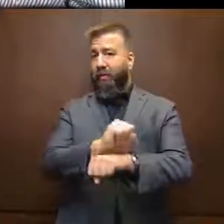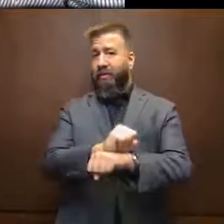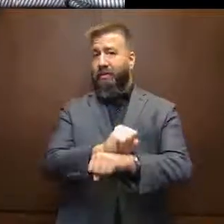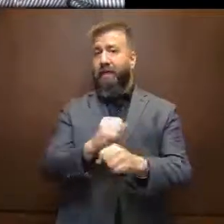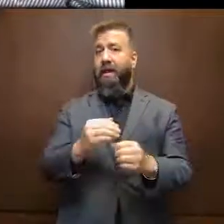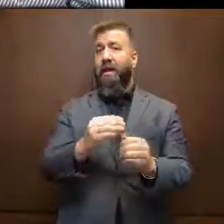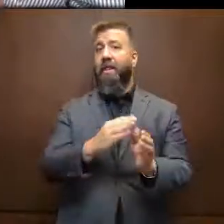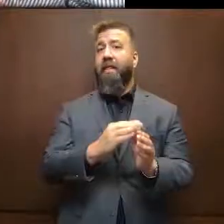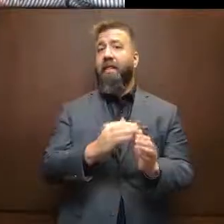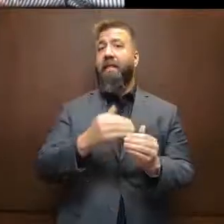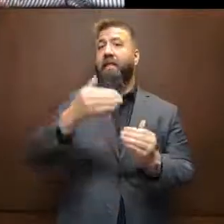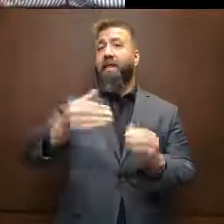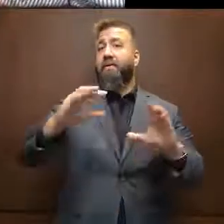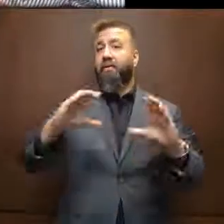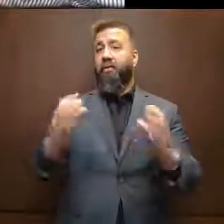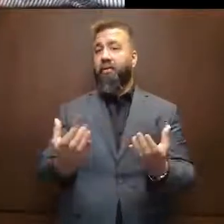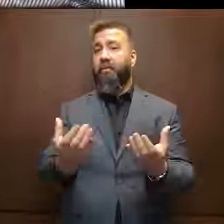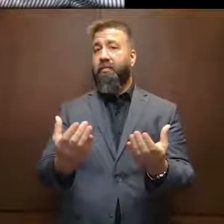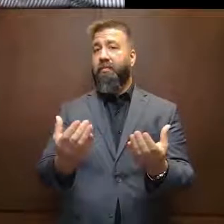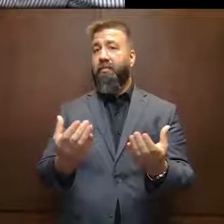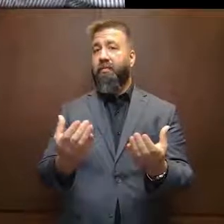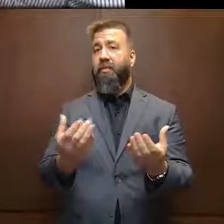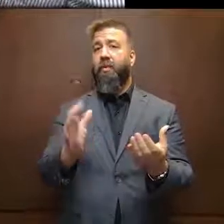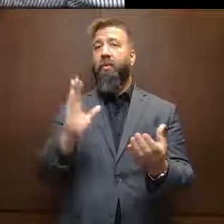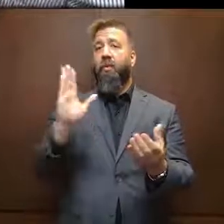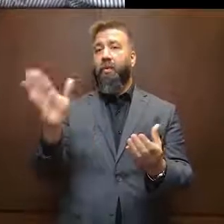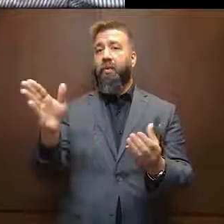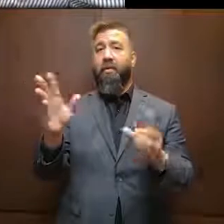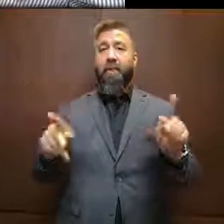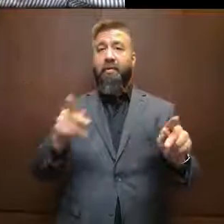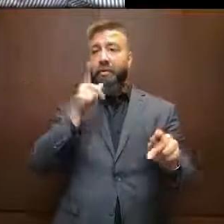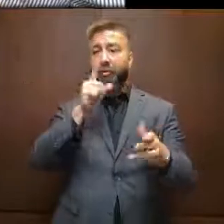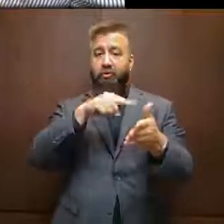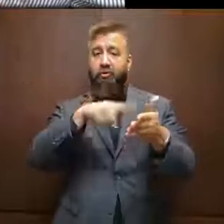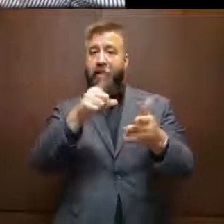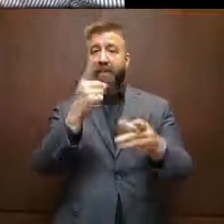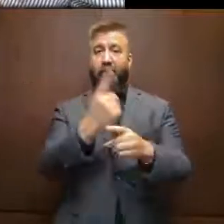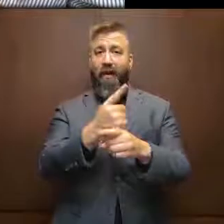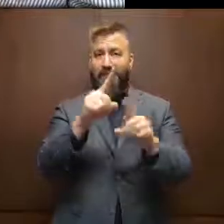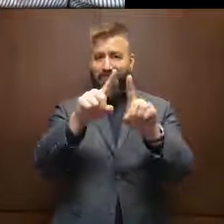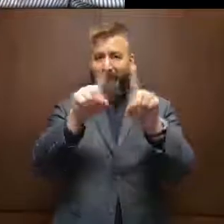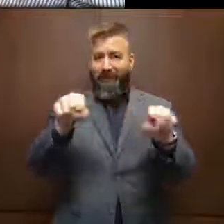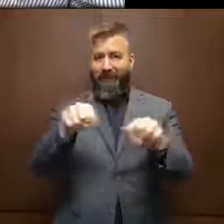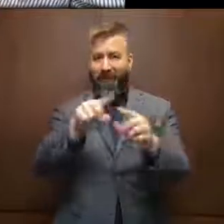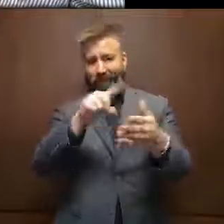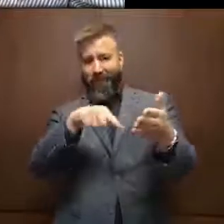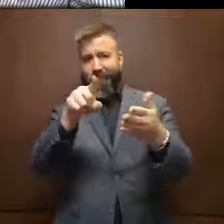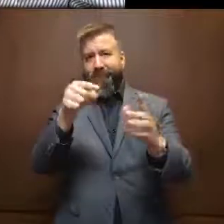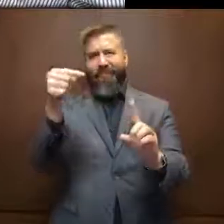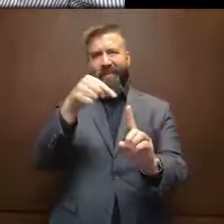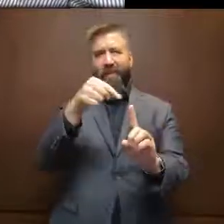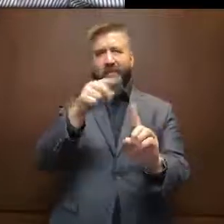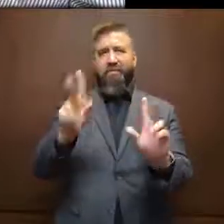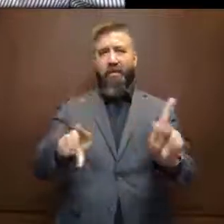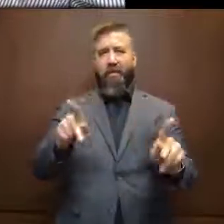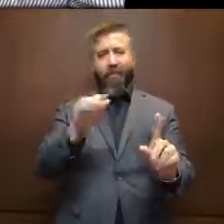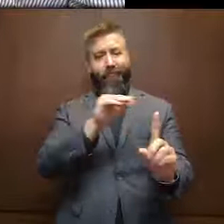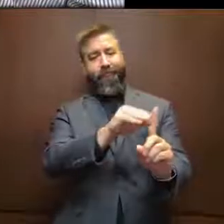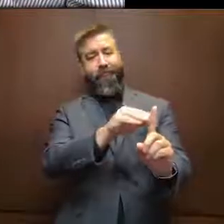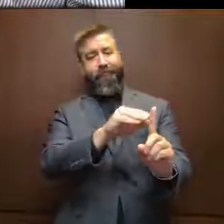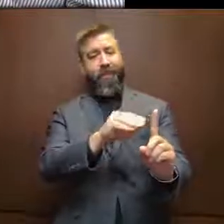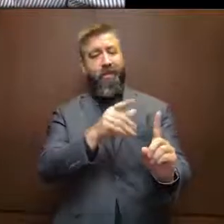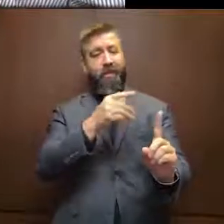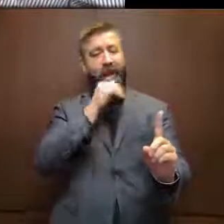that comes will then, people who have checked the right box, or the box, they will then be notified, hey, you're